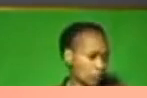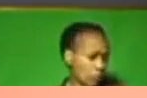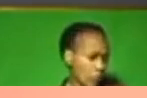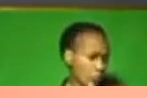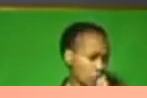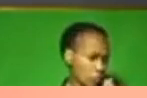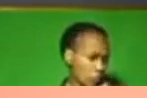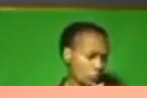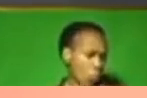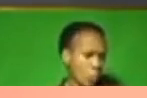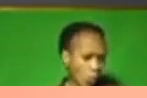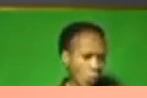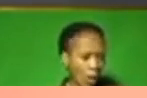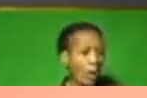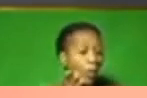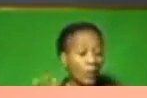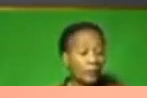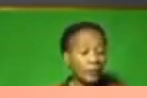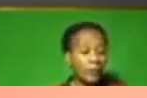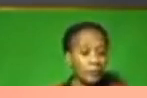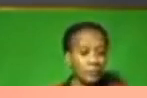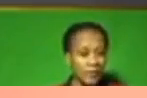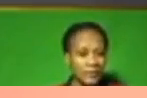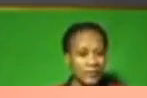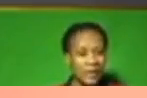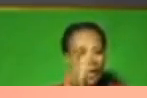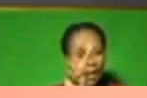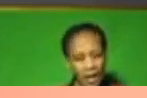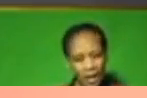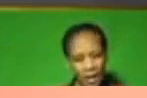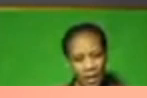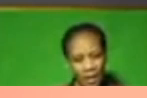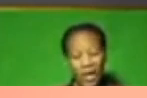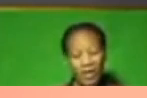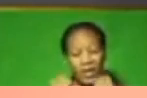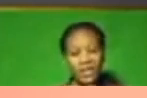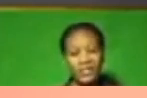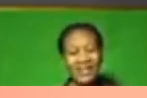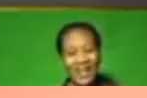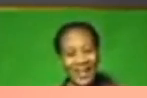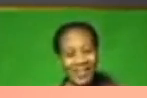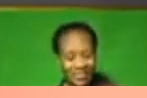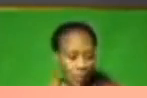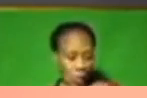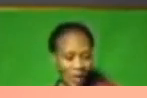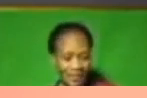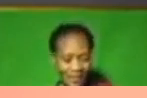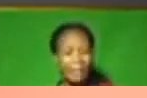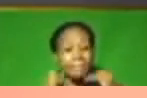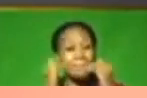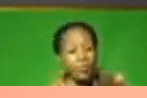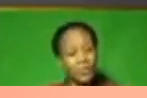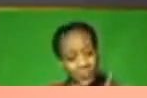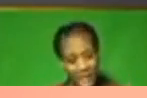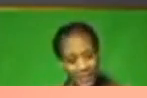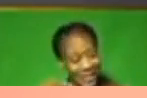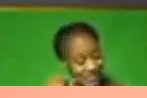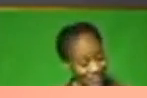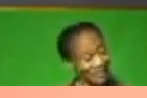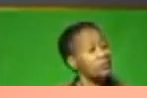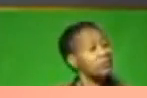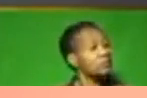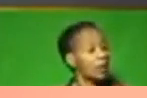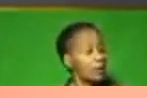has been in the implementation of the National Health Quality Improvement Plan. This initiative